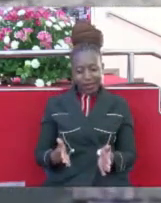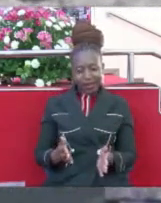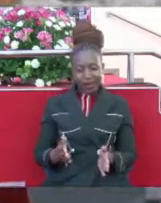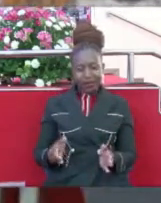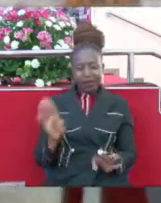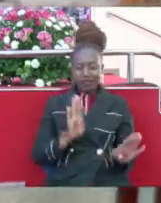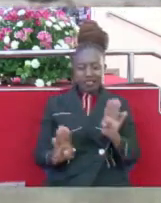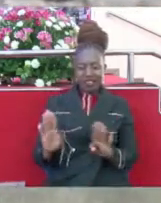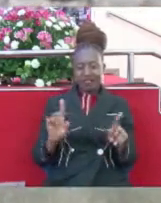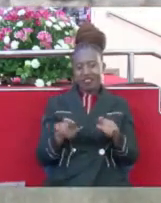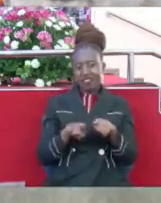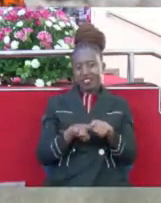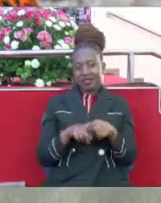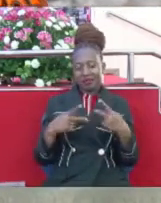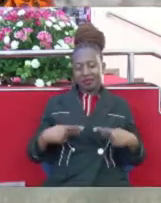forward.